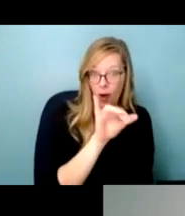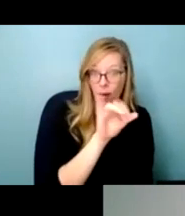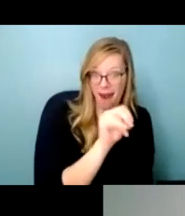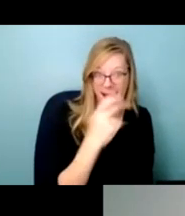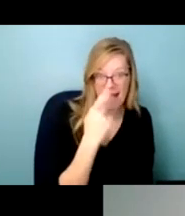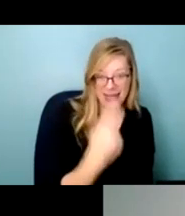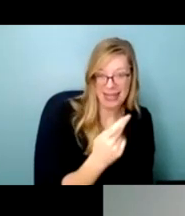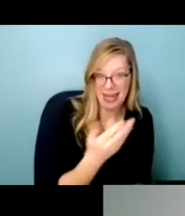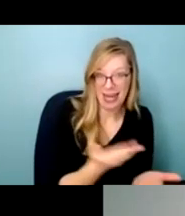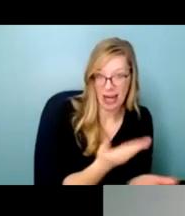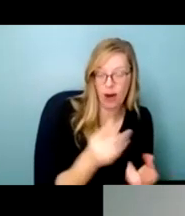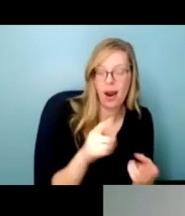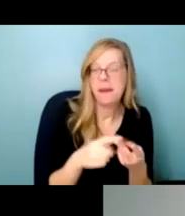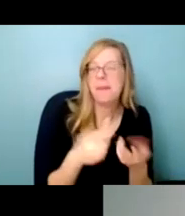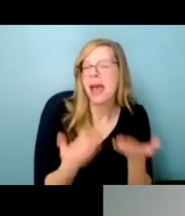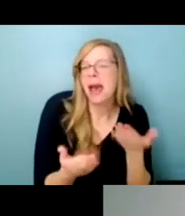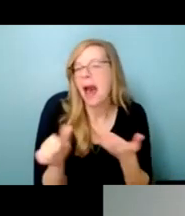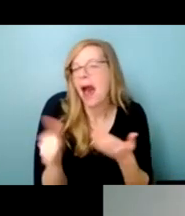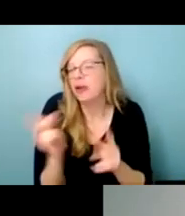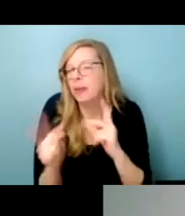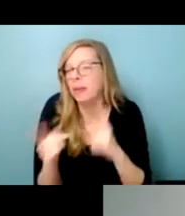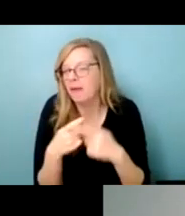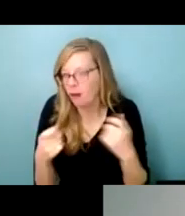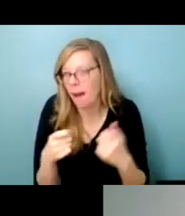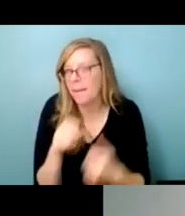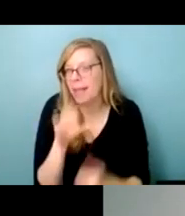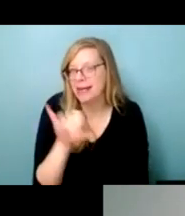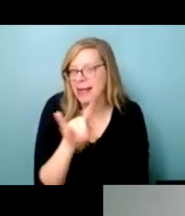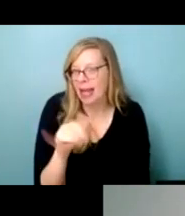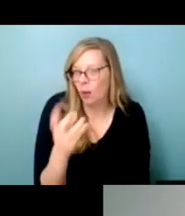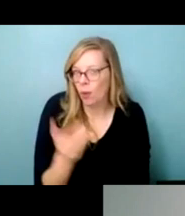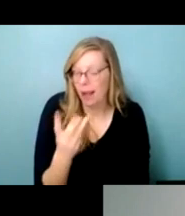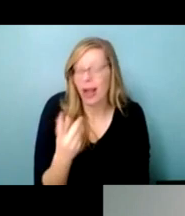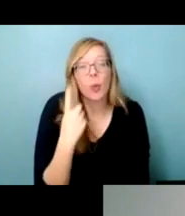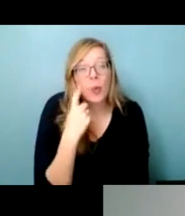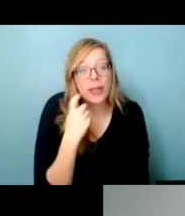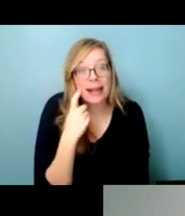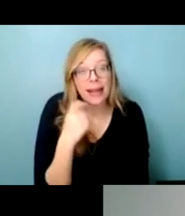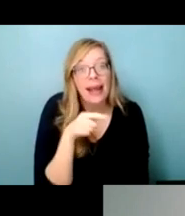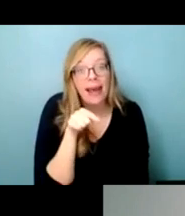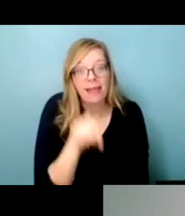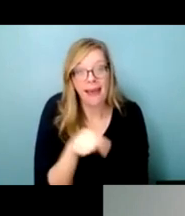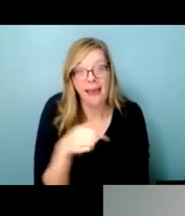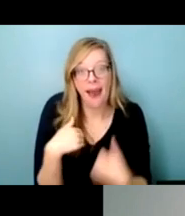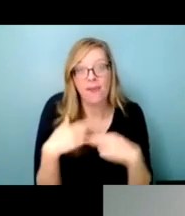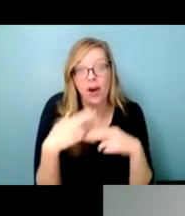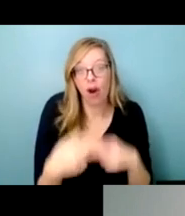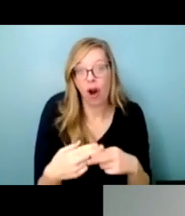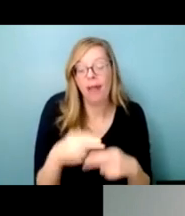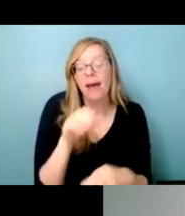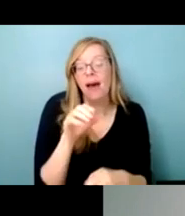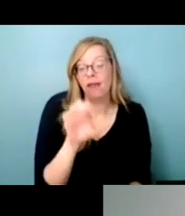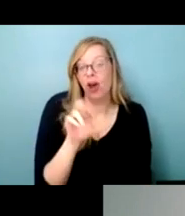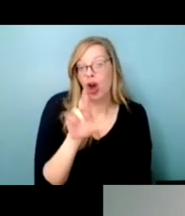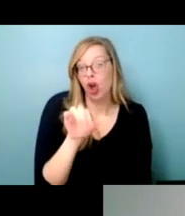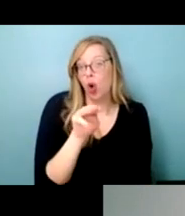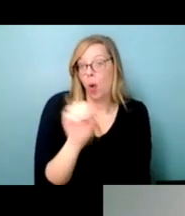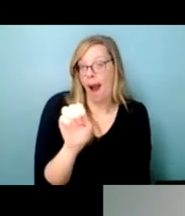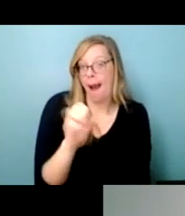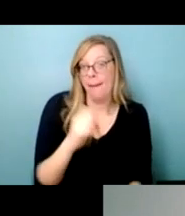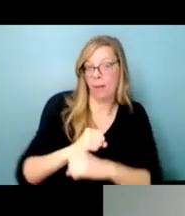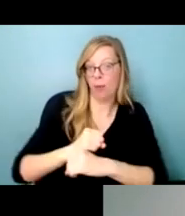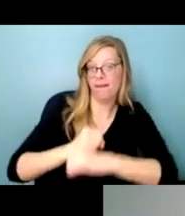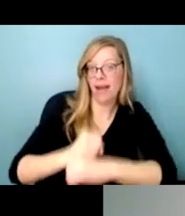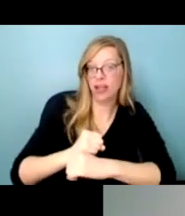maybe are other people from the city here too, but the city of Winnipeg recently put out their little crime prevention grants, right? So they sent it to 23